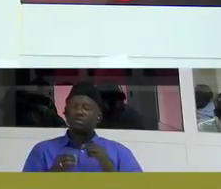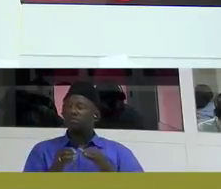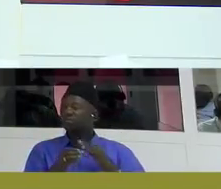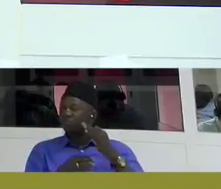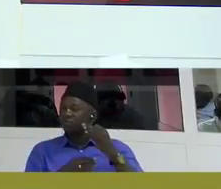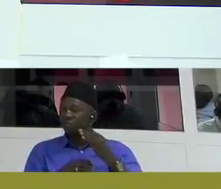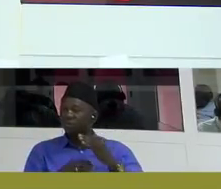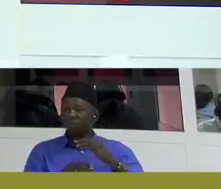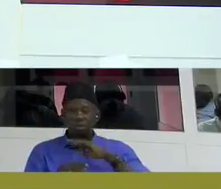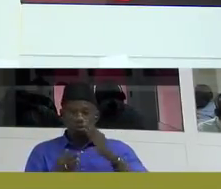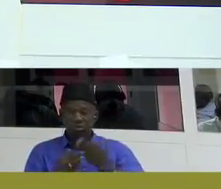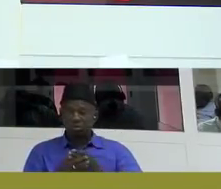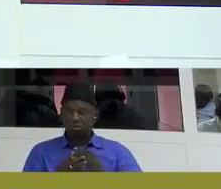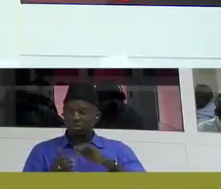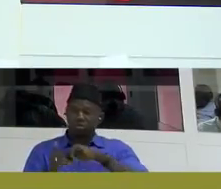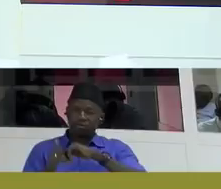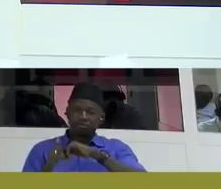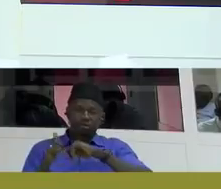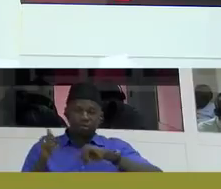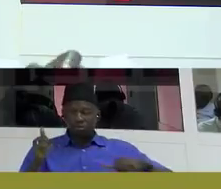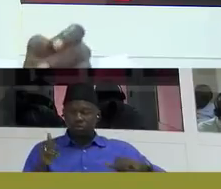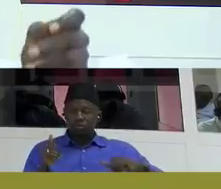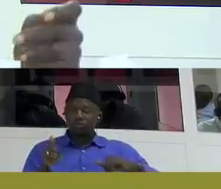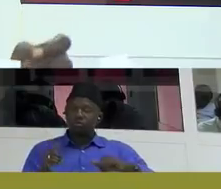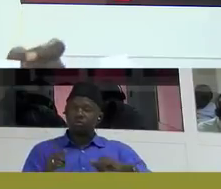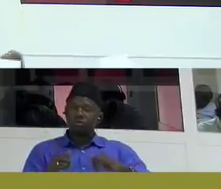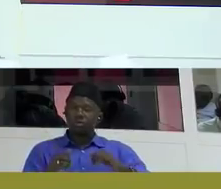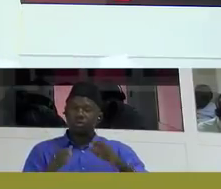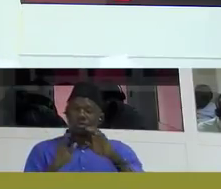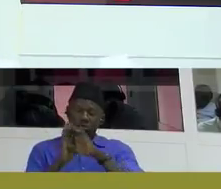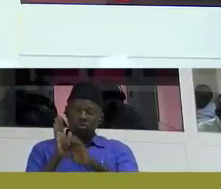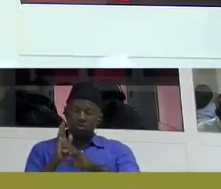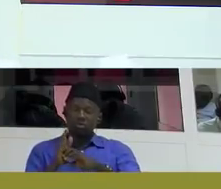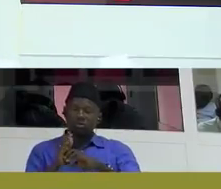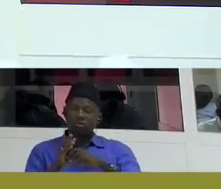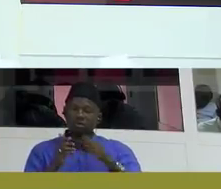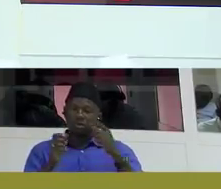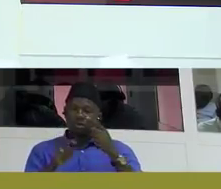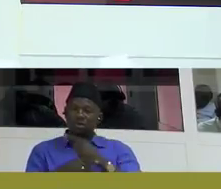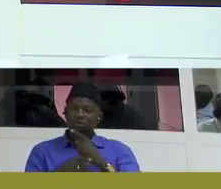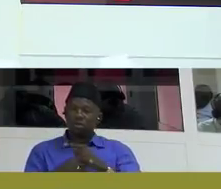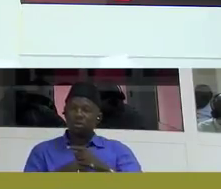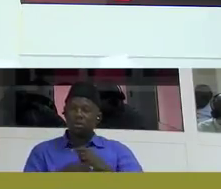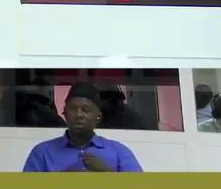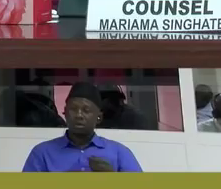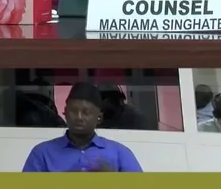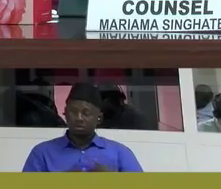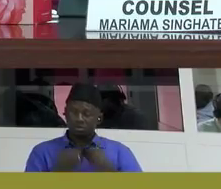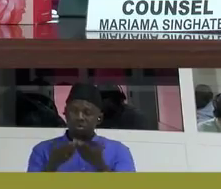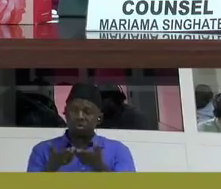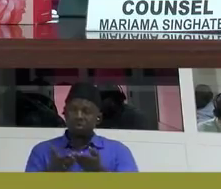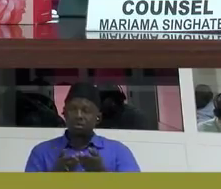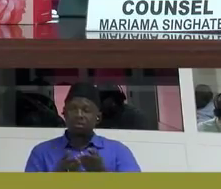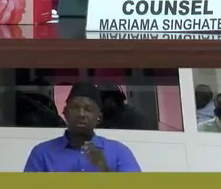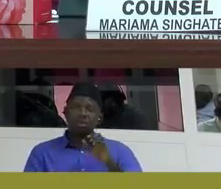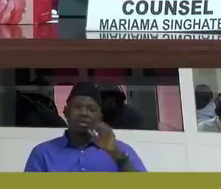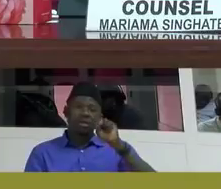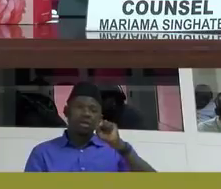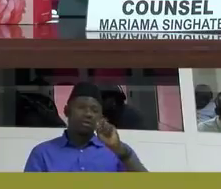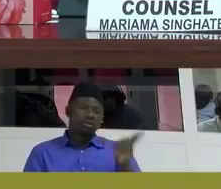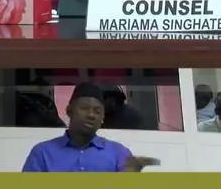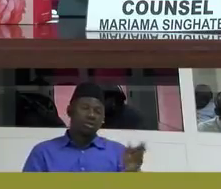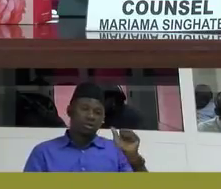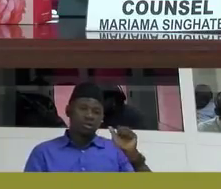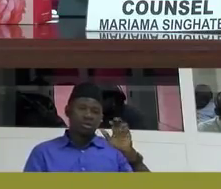of the Gambia and to bring Sharia law. So these were the three that did we are connected. Did he ever make that pronouncement? Yes.